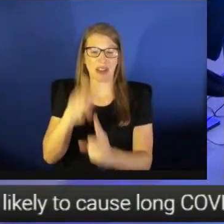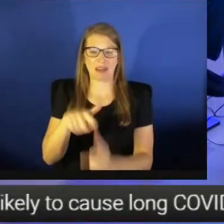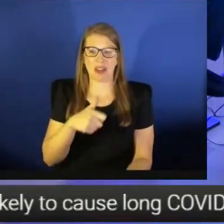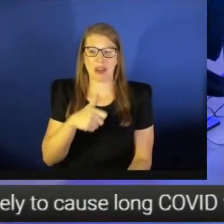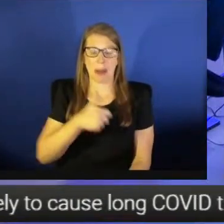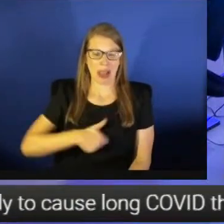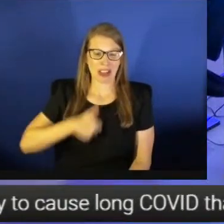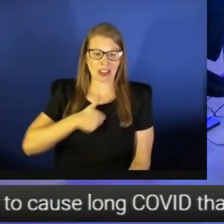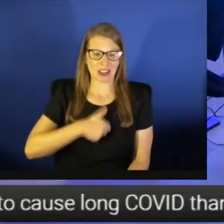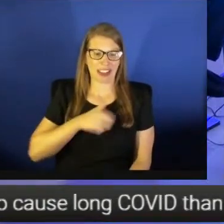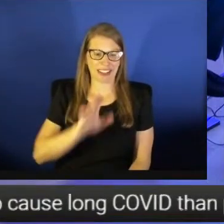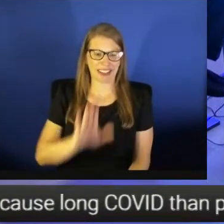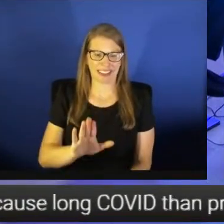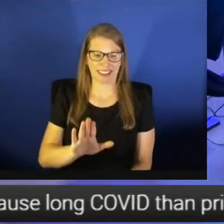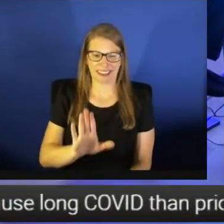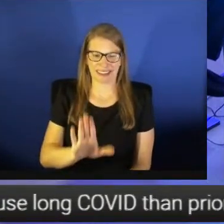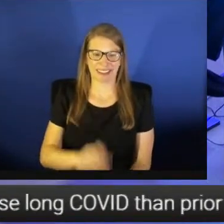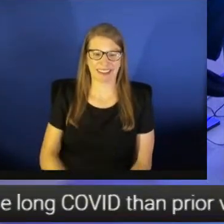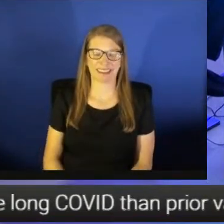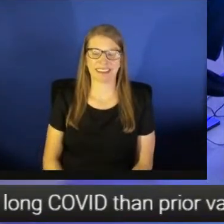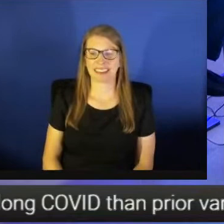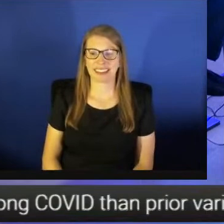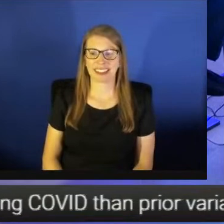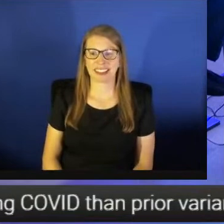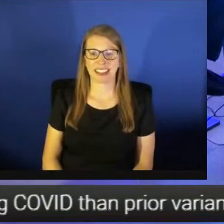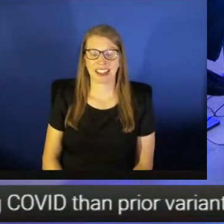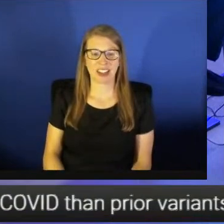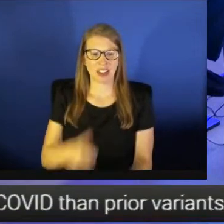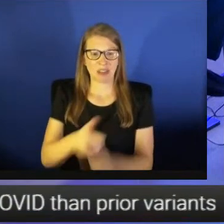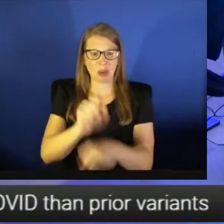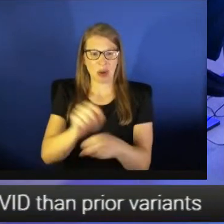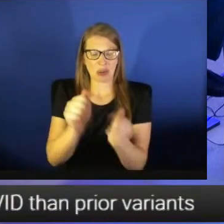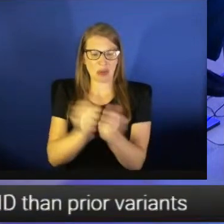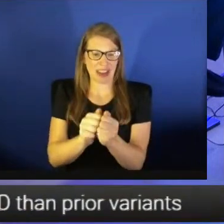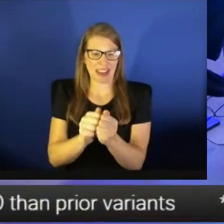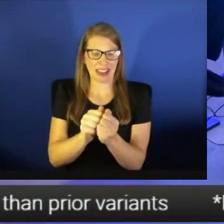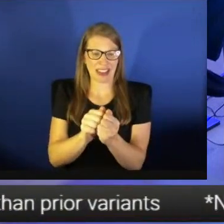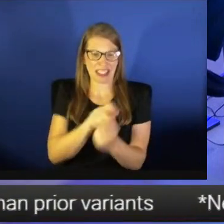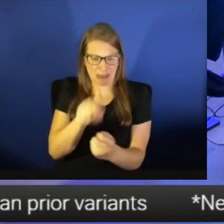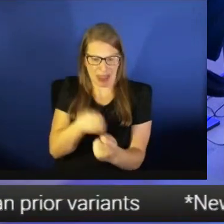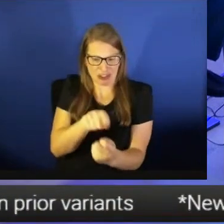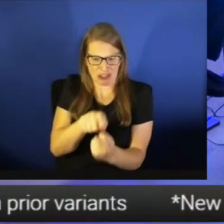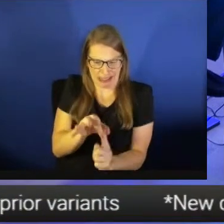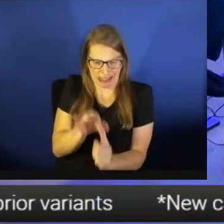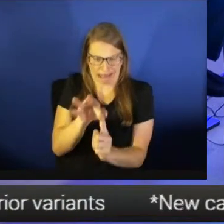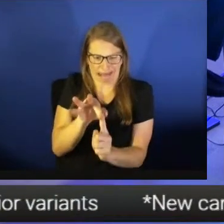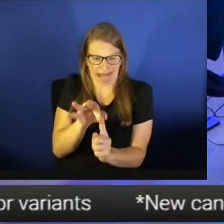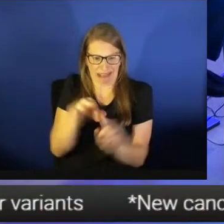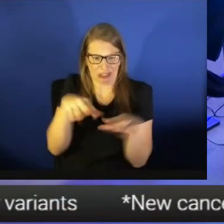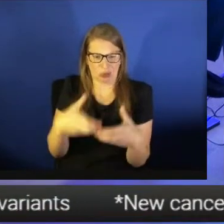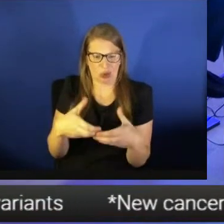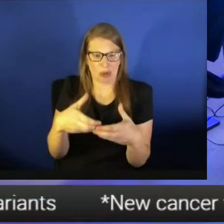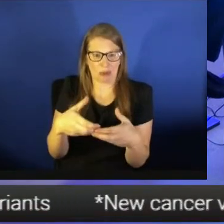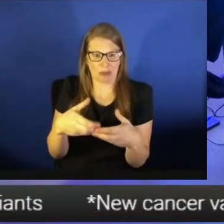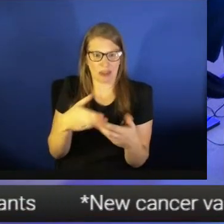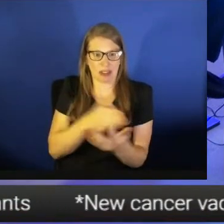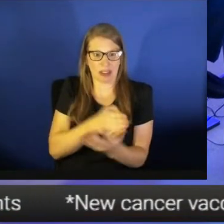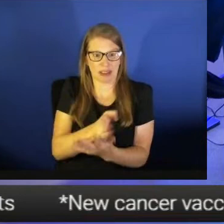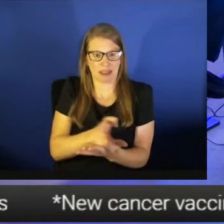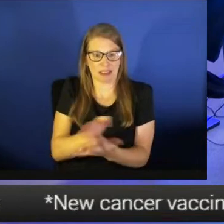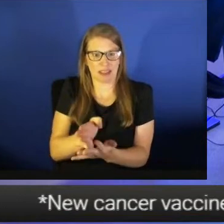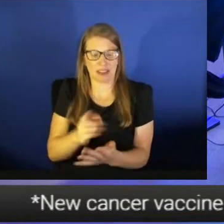you, Dr. Alt. So it's okay to stay in your lane. You don't have to know all the answers to everything. And we can always put that on the Facebook page. Absolutely,